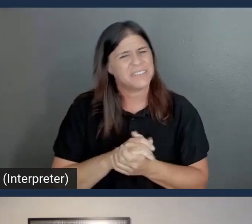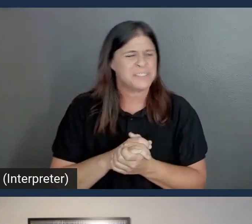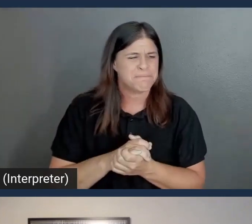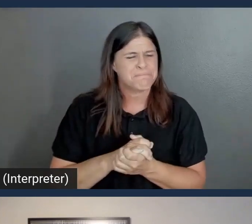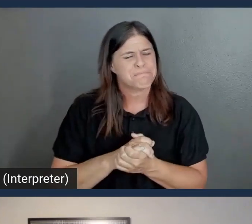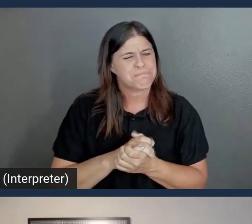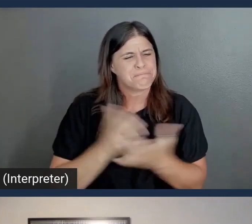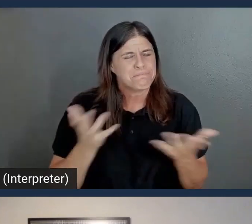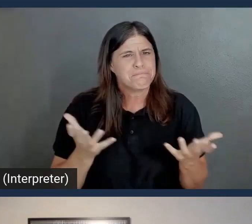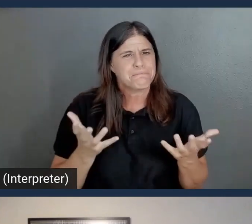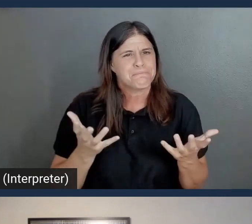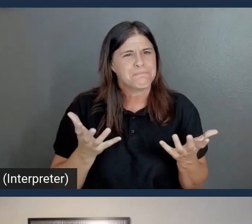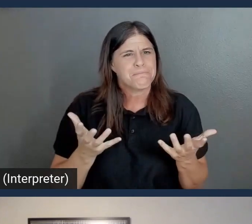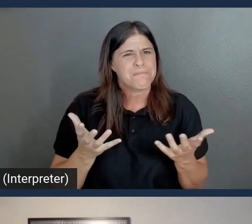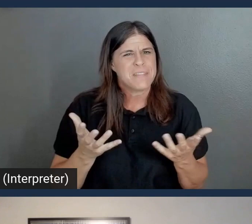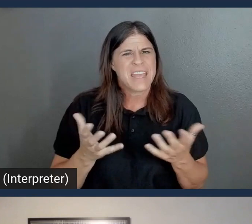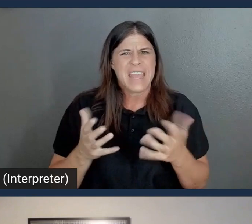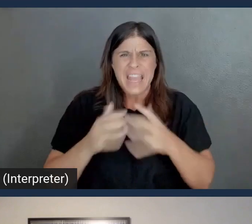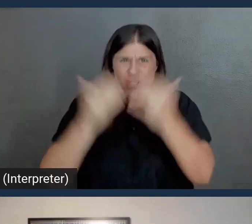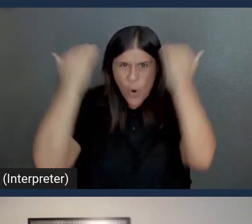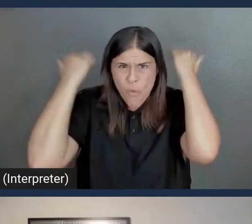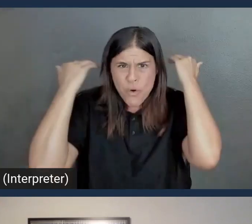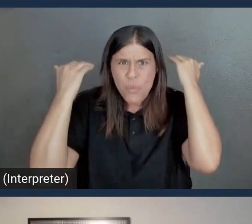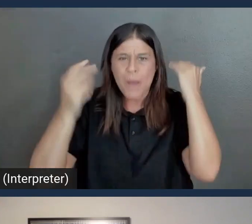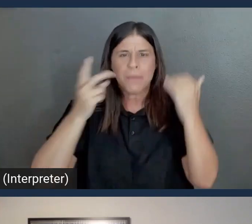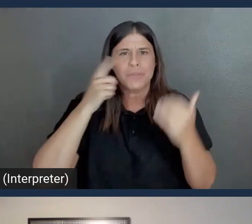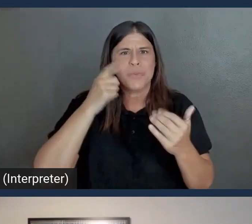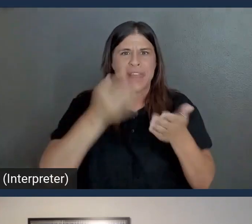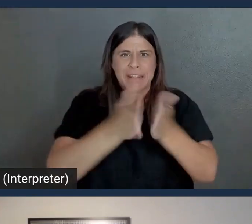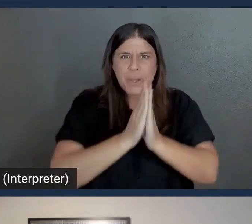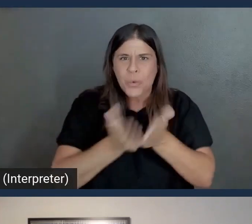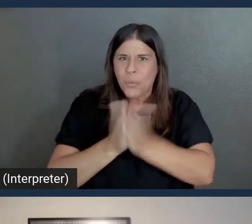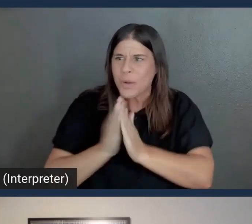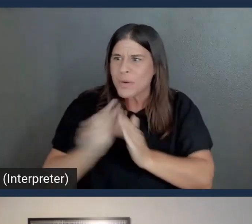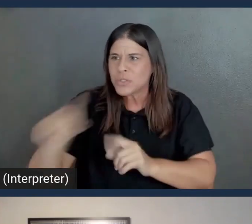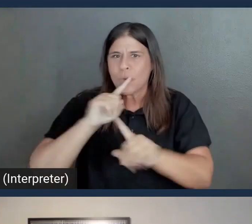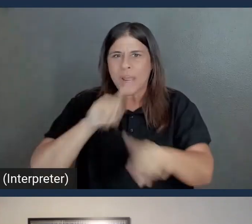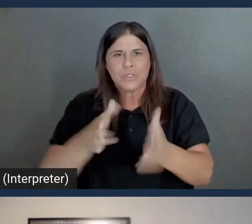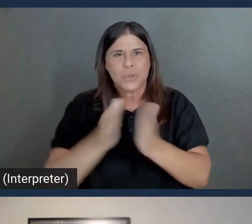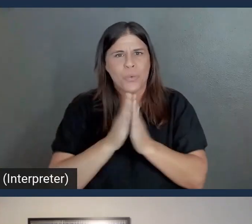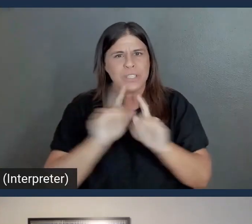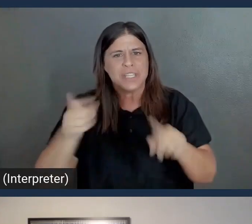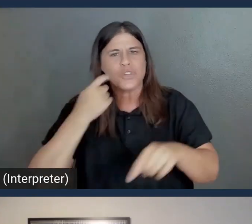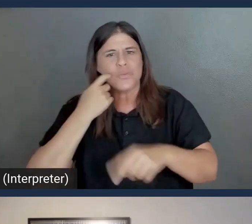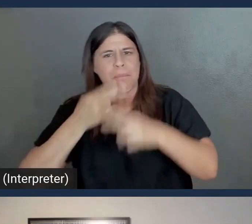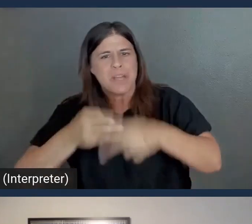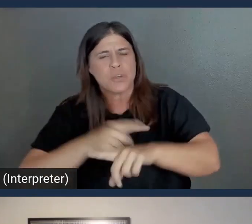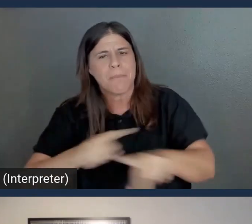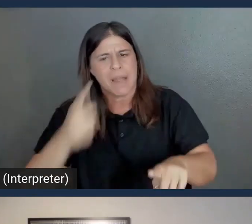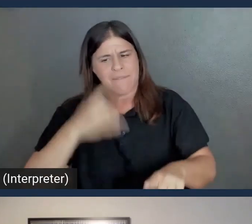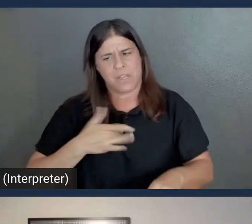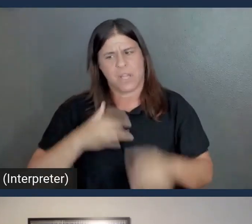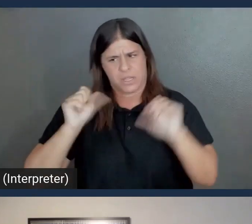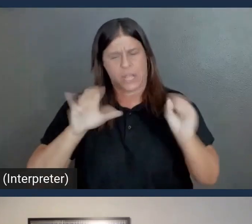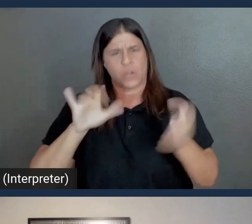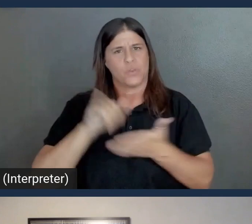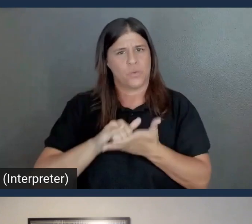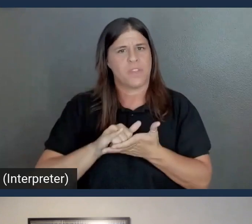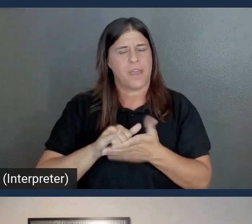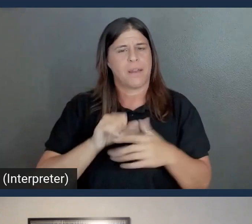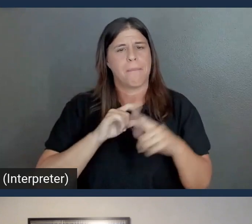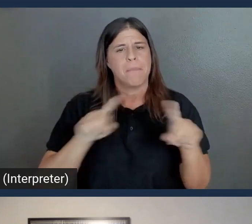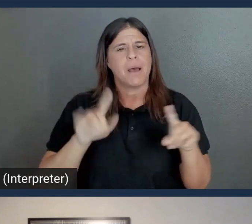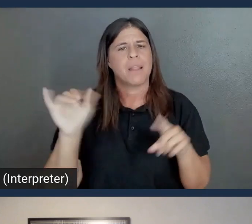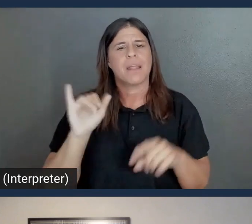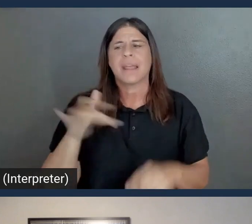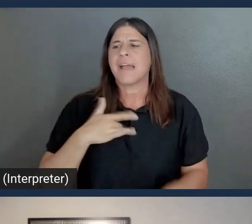it's kind of taxing to imagine what the queries look like to answer some of the questions you raised, but I feel like it can be done. Whereas I